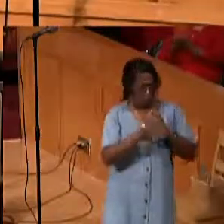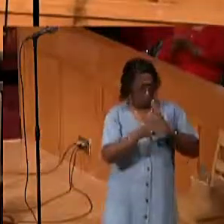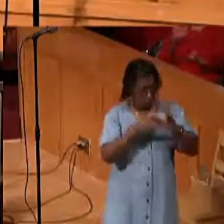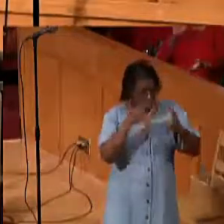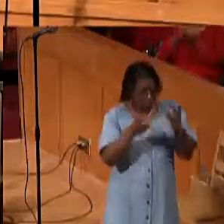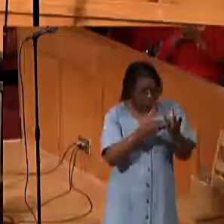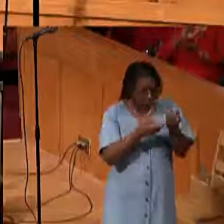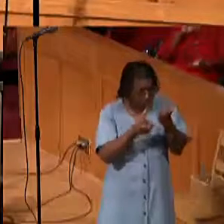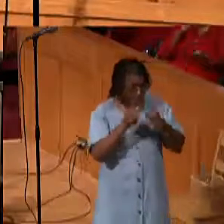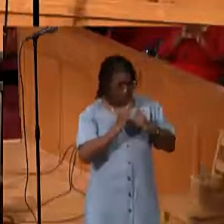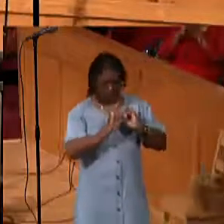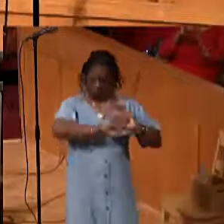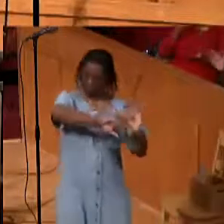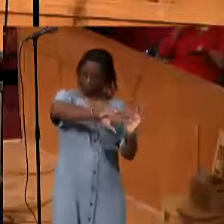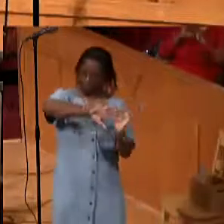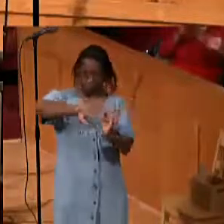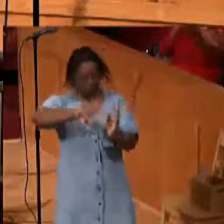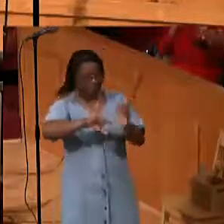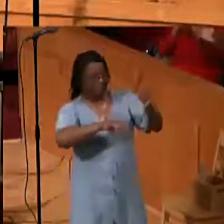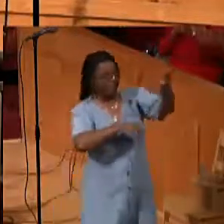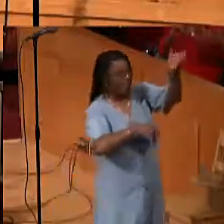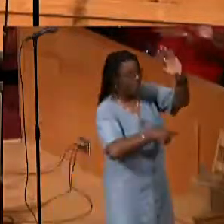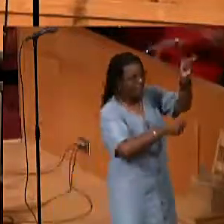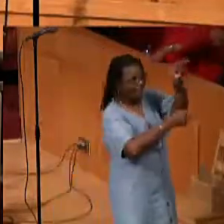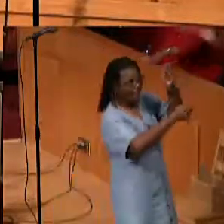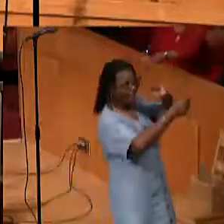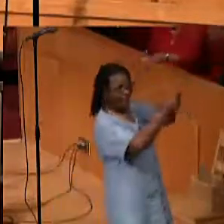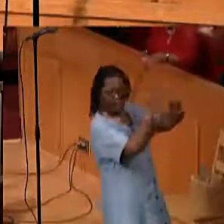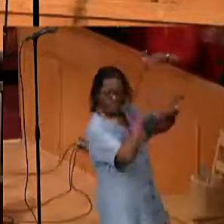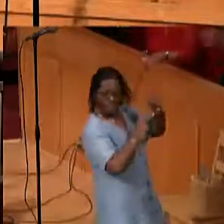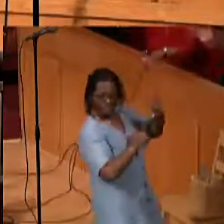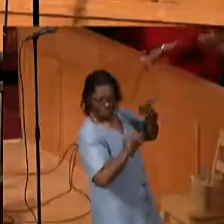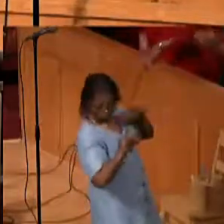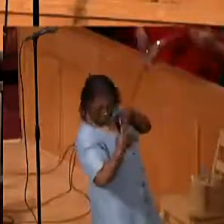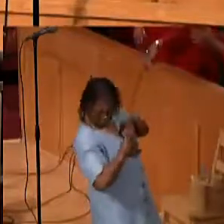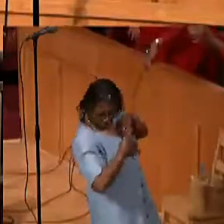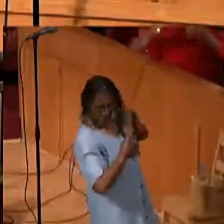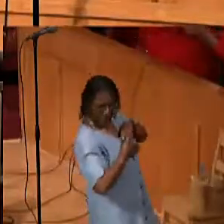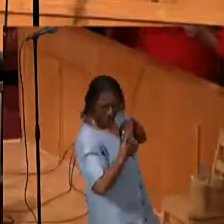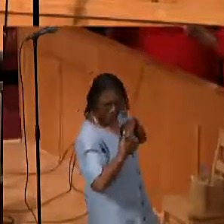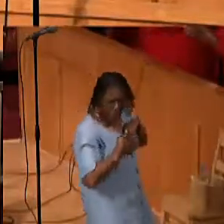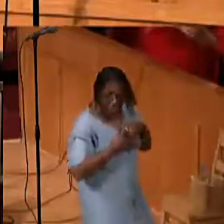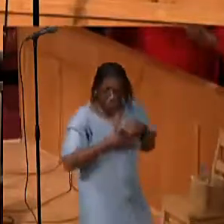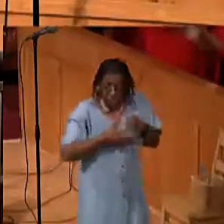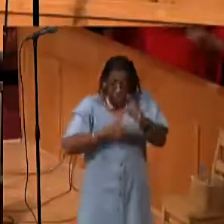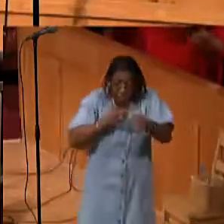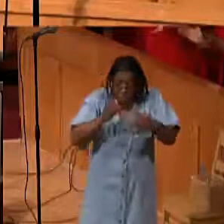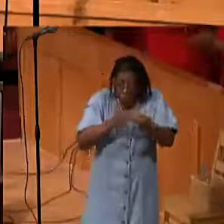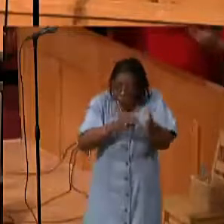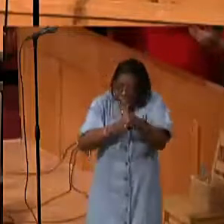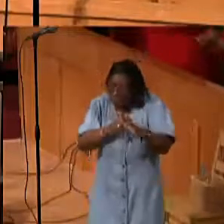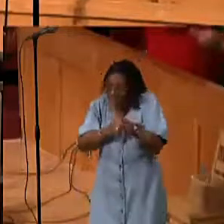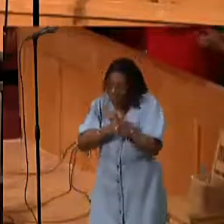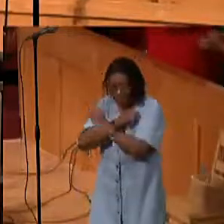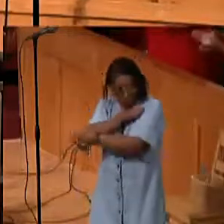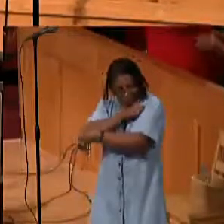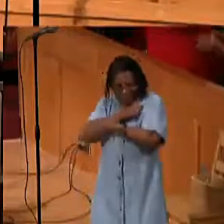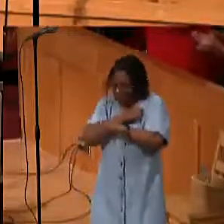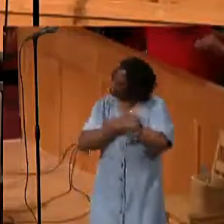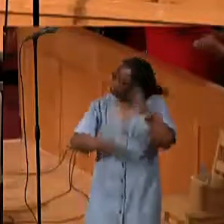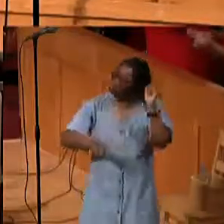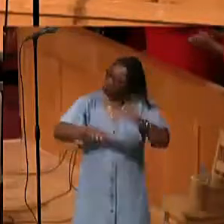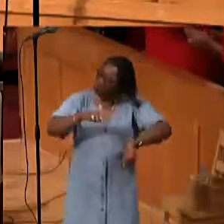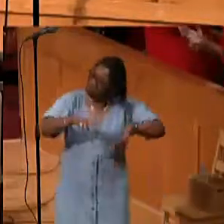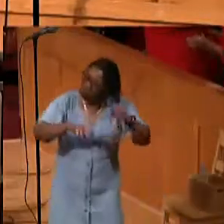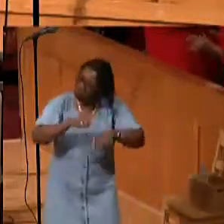to me. And the world can't take it away. Do I have a witness here? I would sing